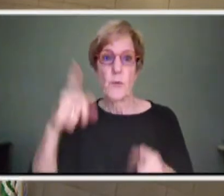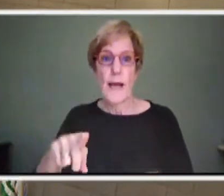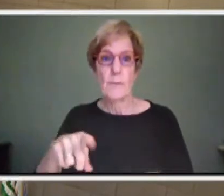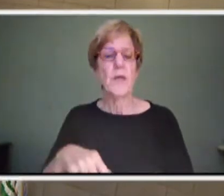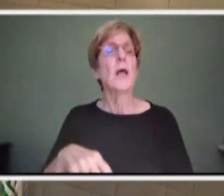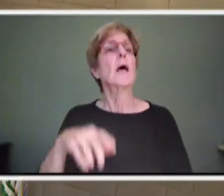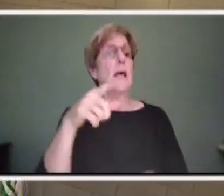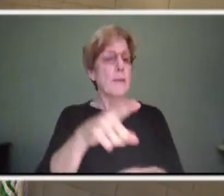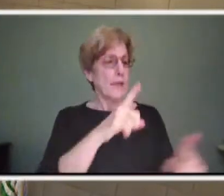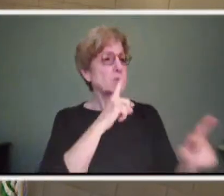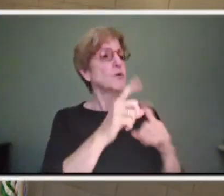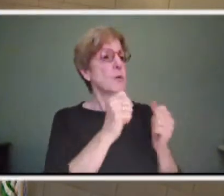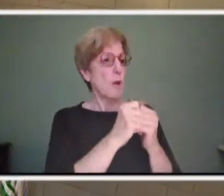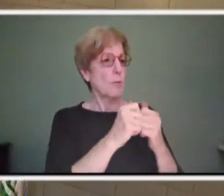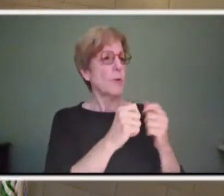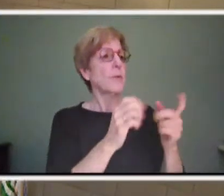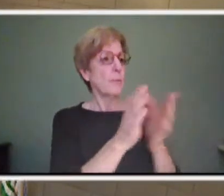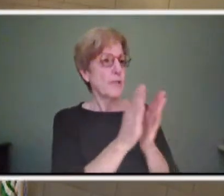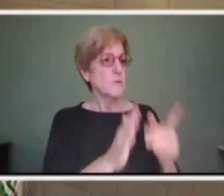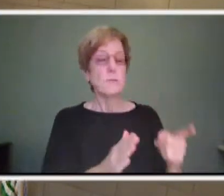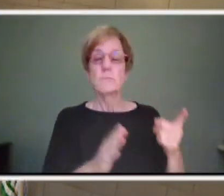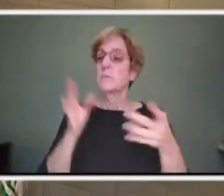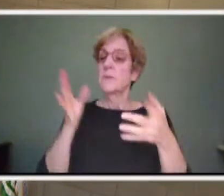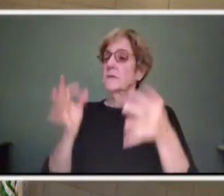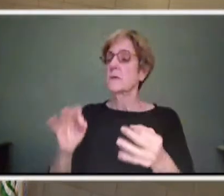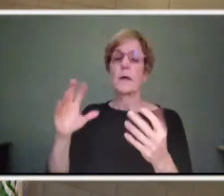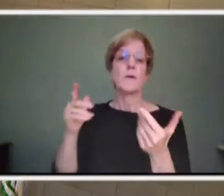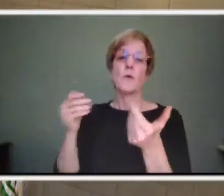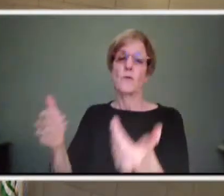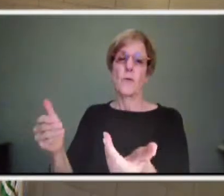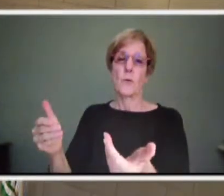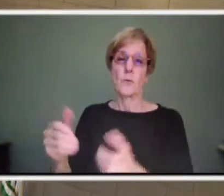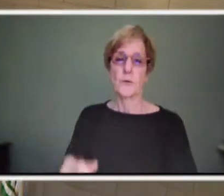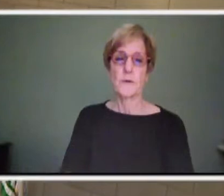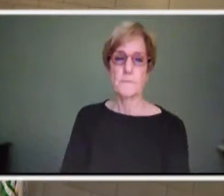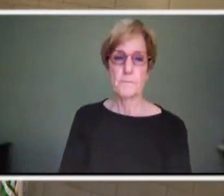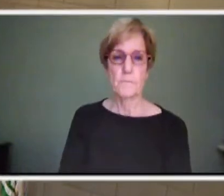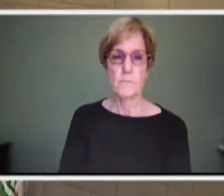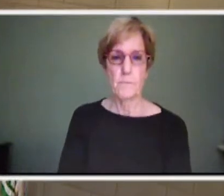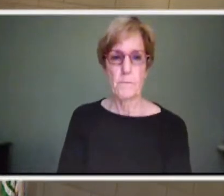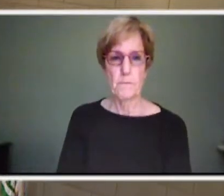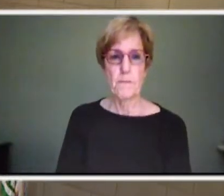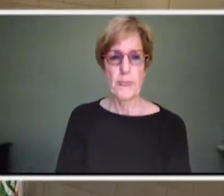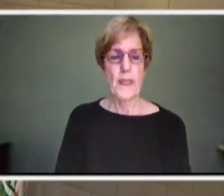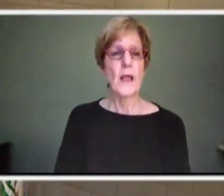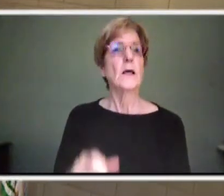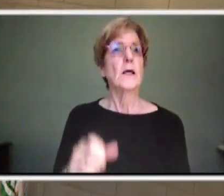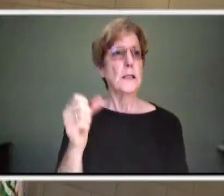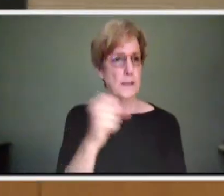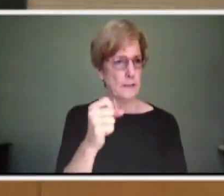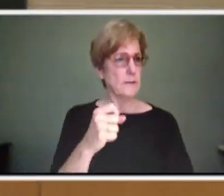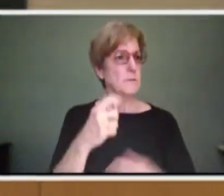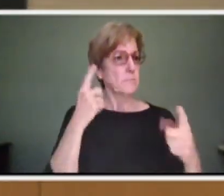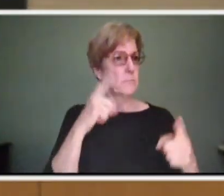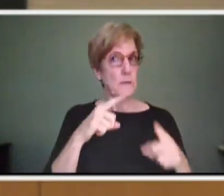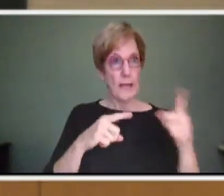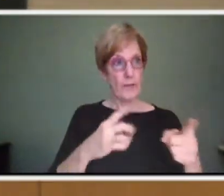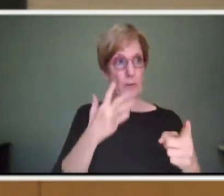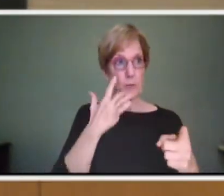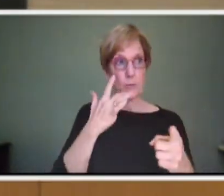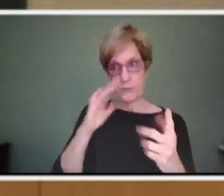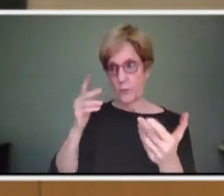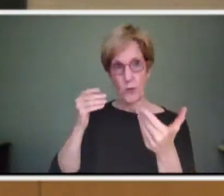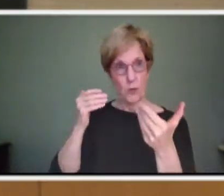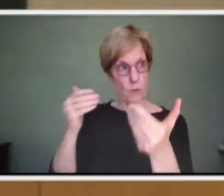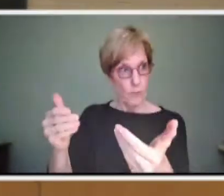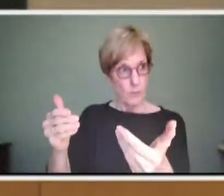petitioners. And they just to the decided to petitioner's move agent. forward anyway? Exactly. No, So that was noted. Mr. I think Heck? they would prefer to move forward, and